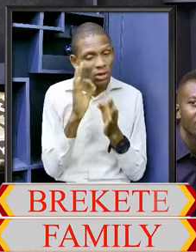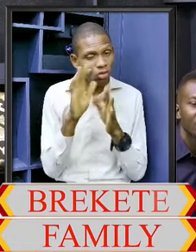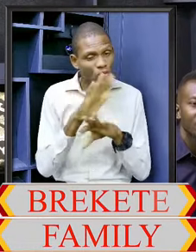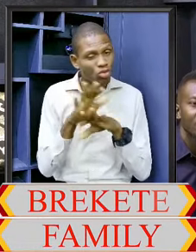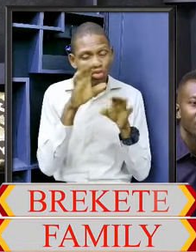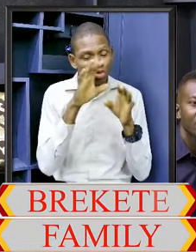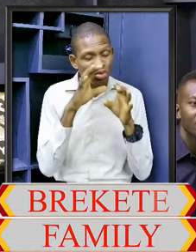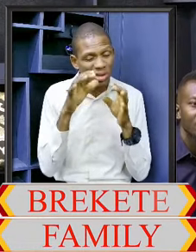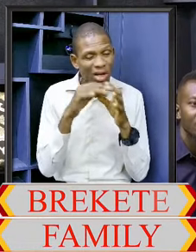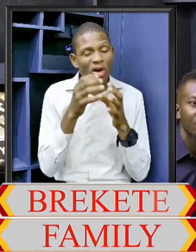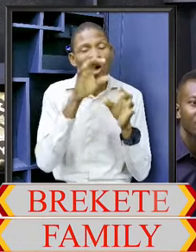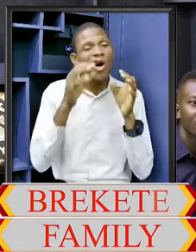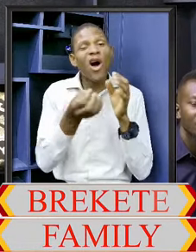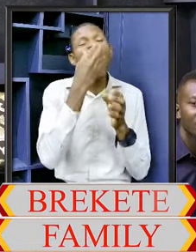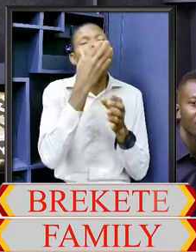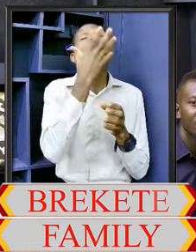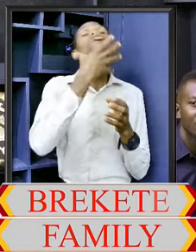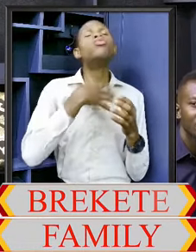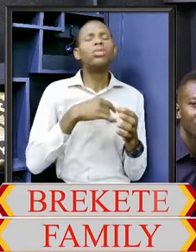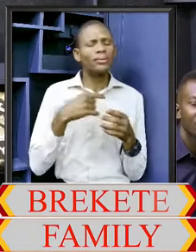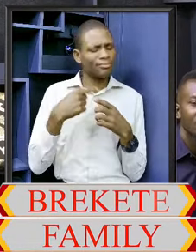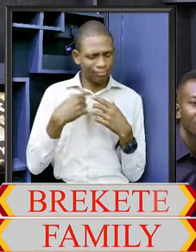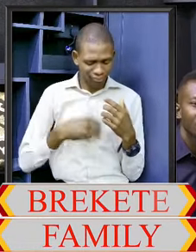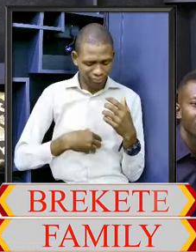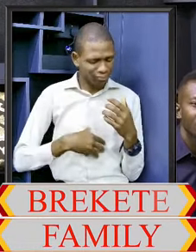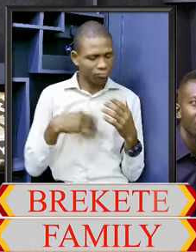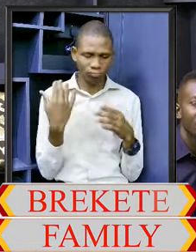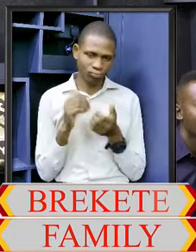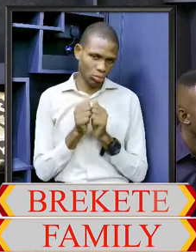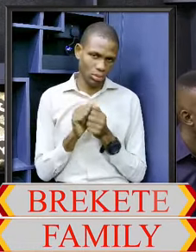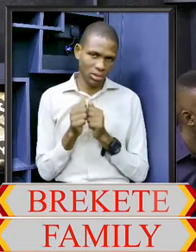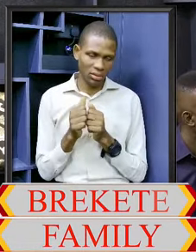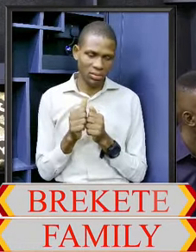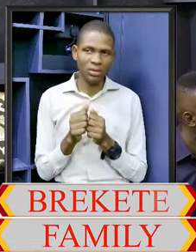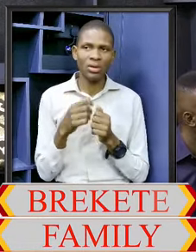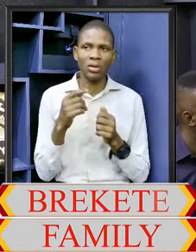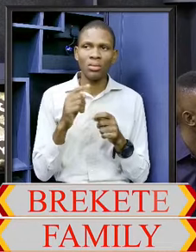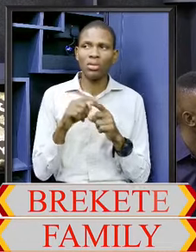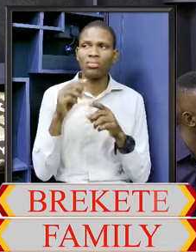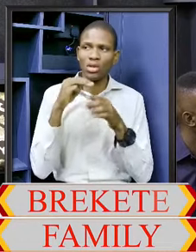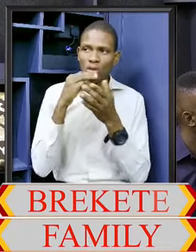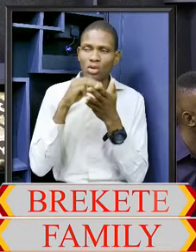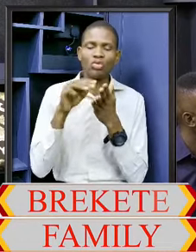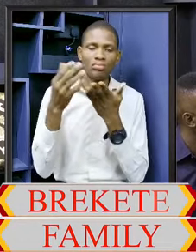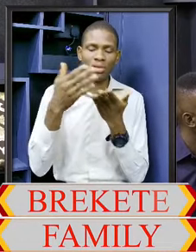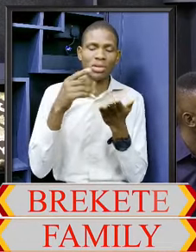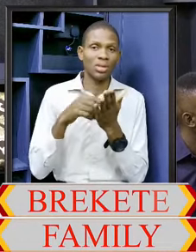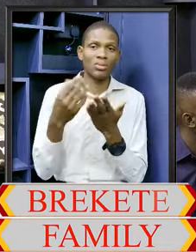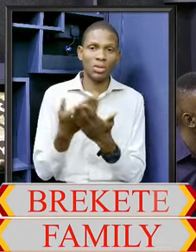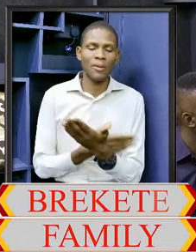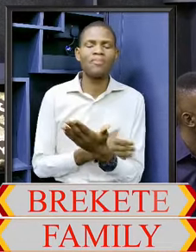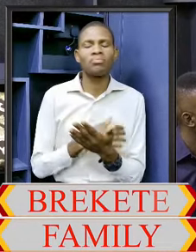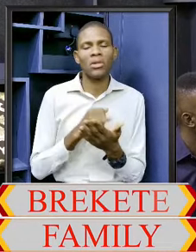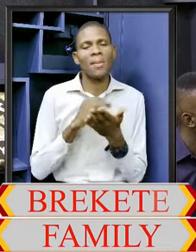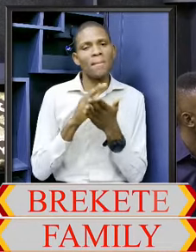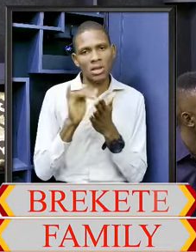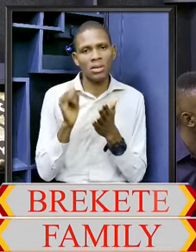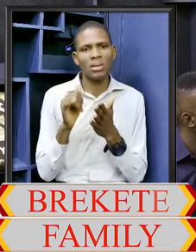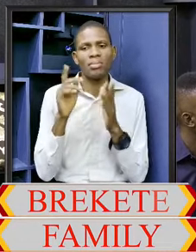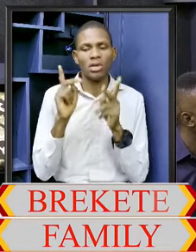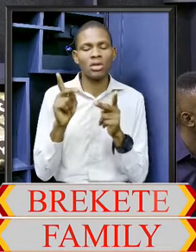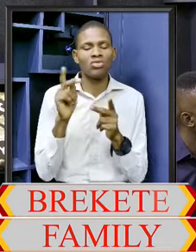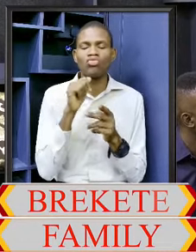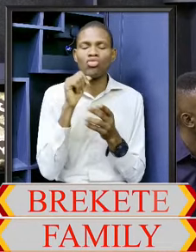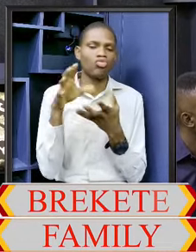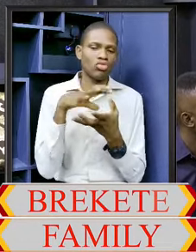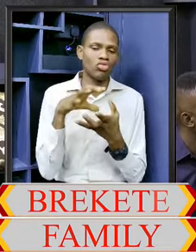Even digestion will become problem. Yes. So, but with message where you bring this morning, I believe, say, person no go they